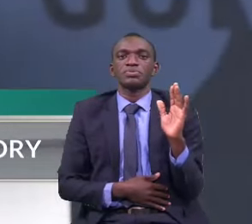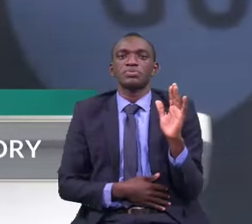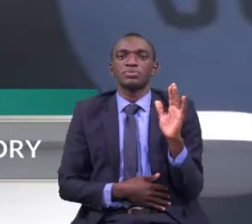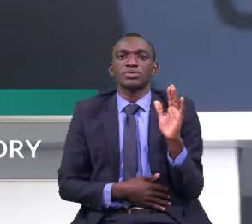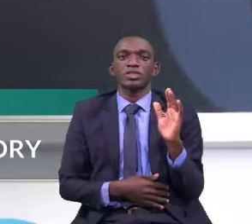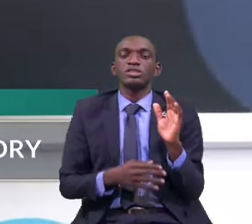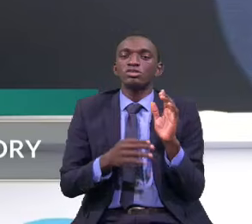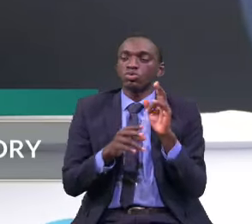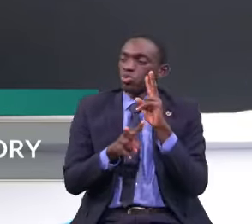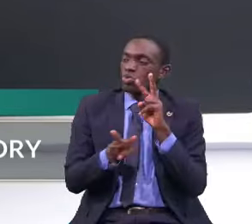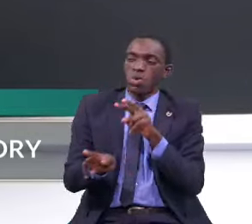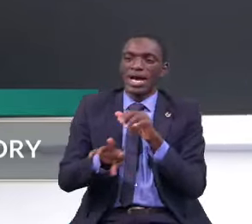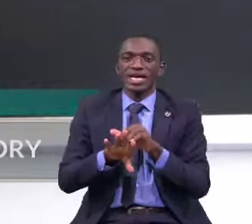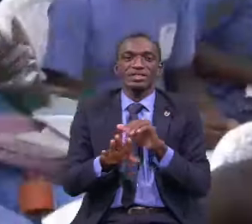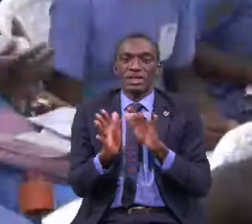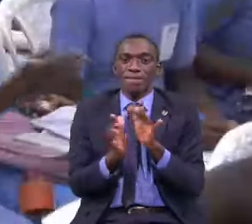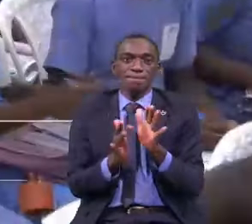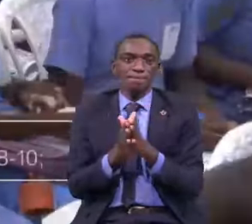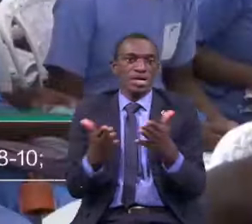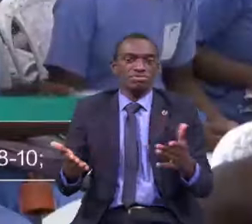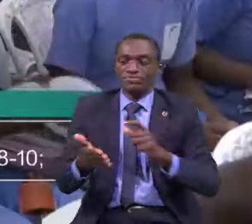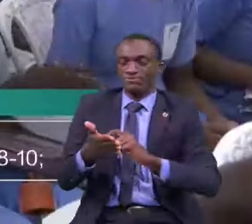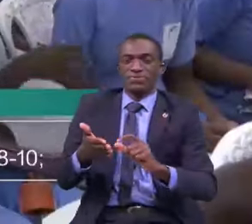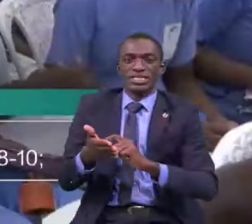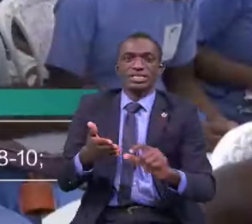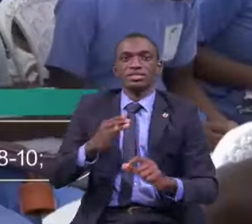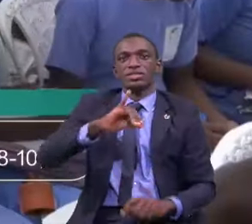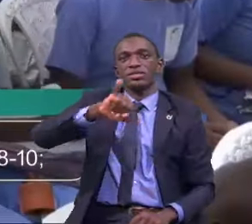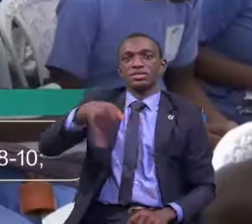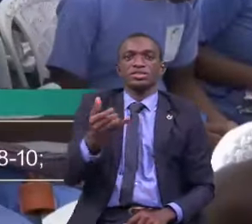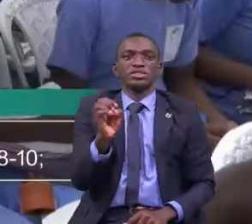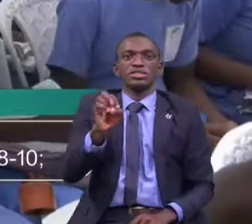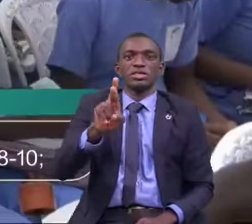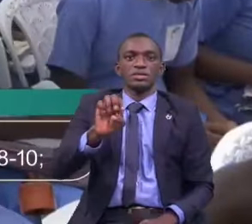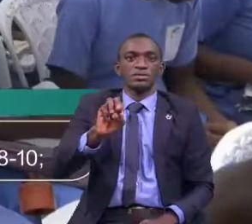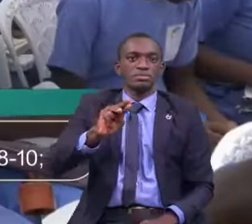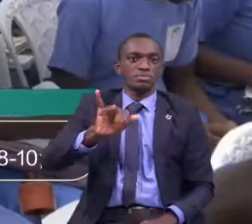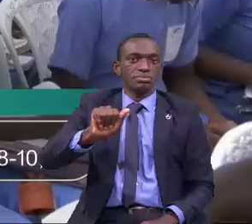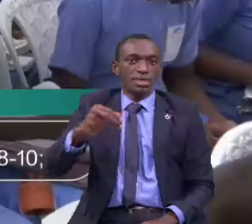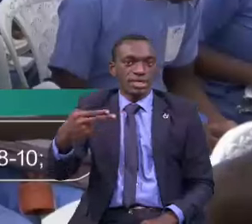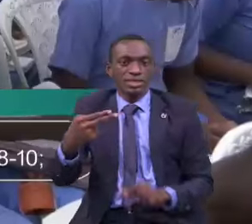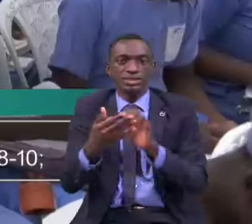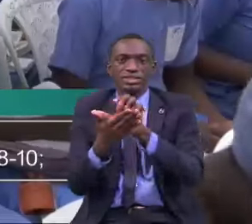We're looking at Jeremiah chapter 6, verse 16.